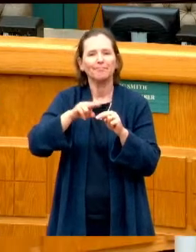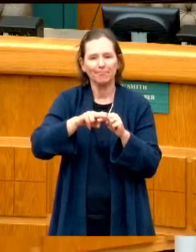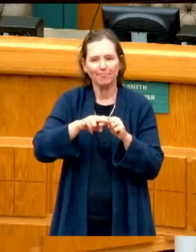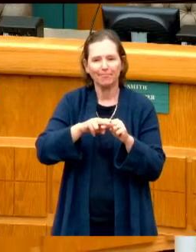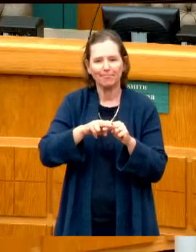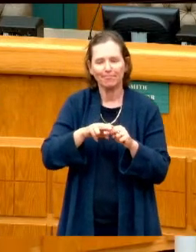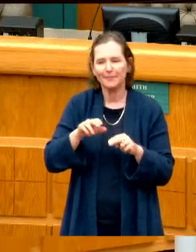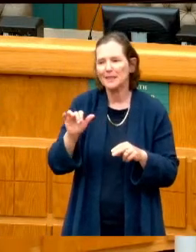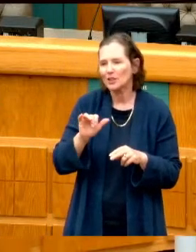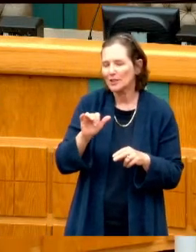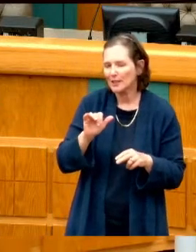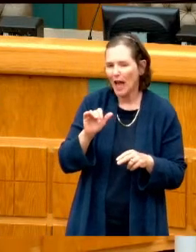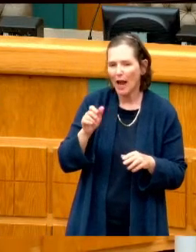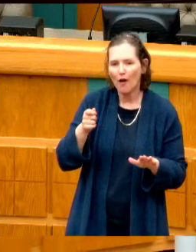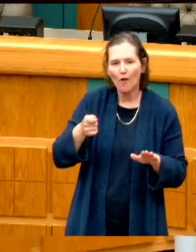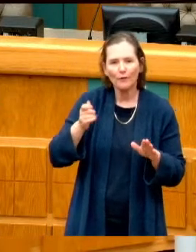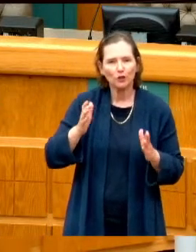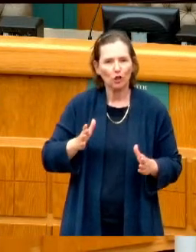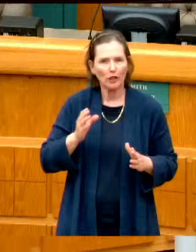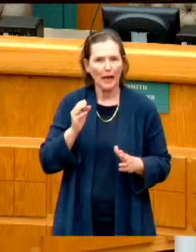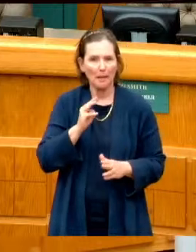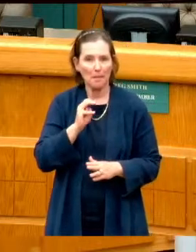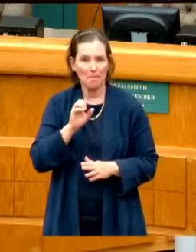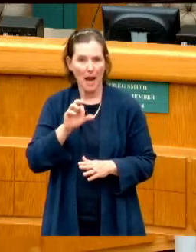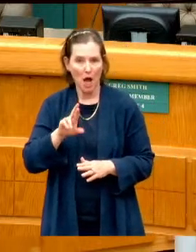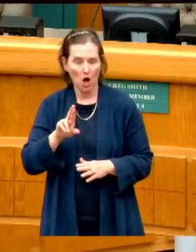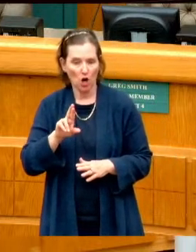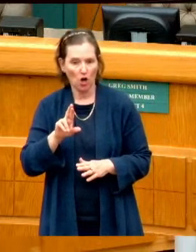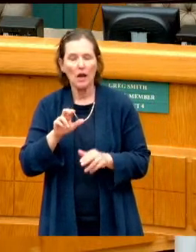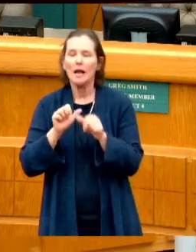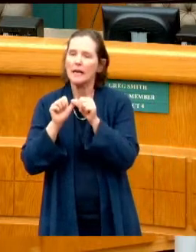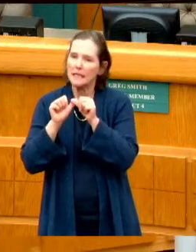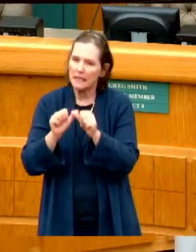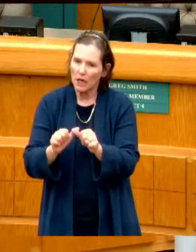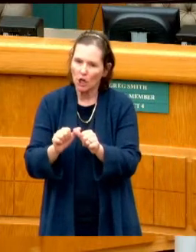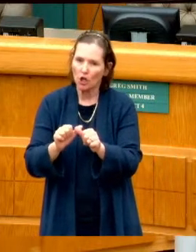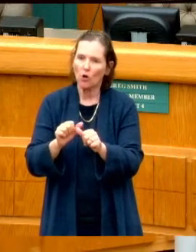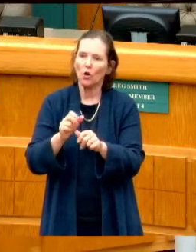mentioned and the mayor's mentioned, continue to be vigilant and continue to protect yourself.